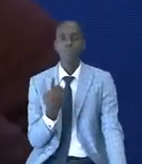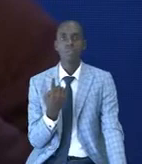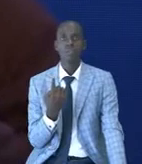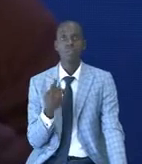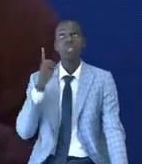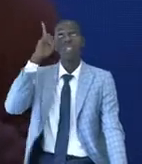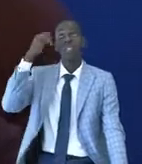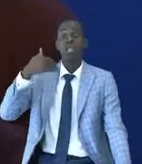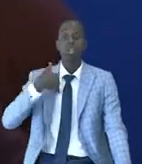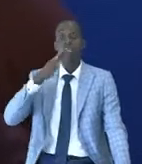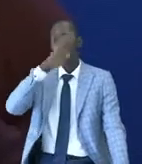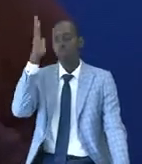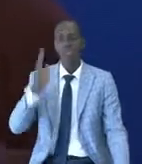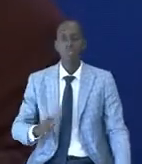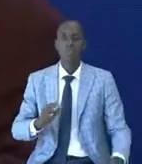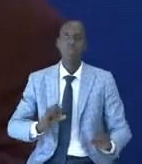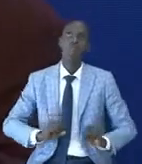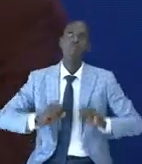has not given up on me.